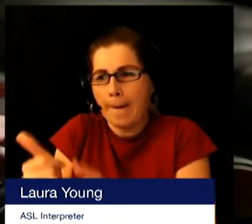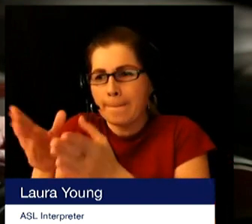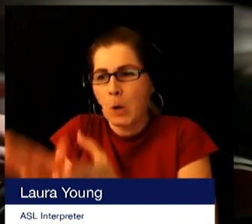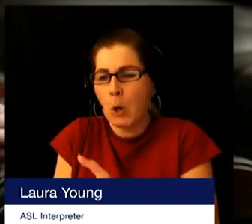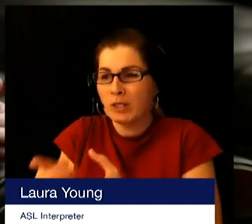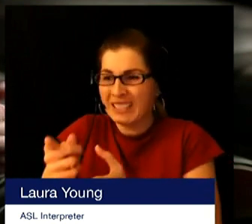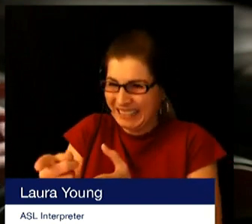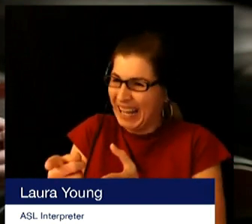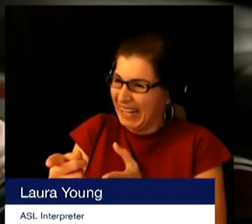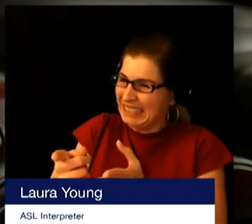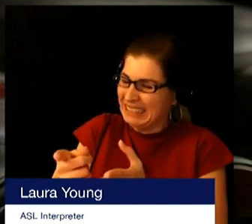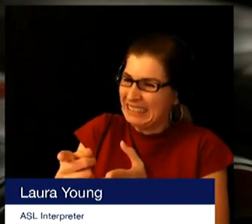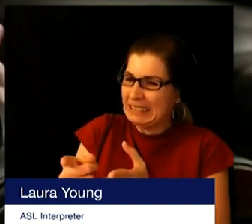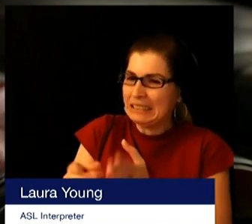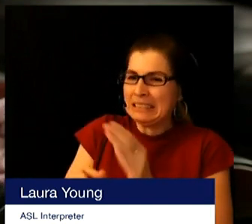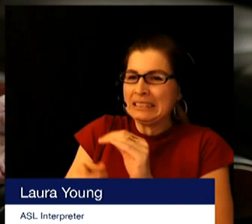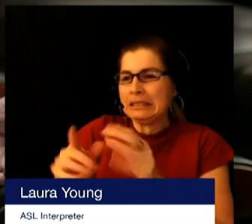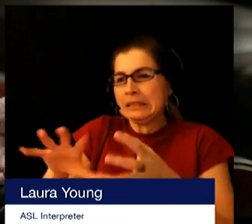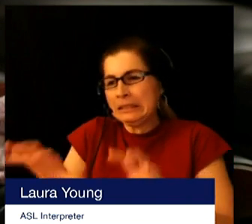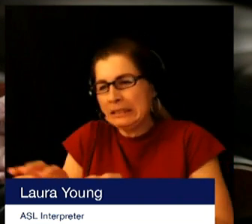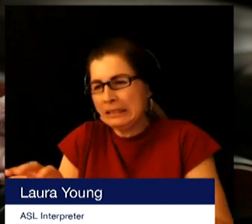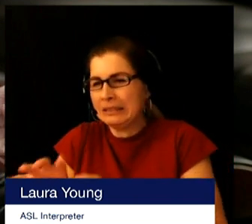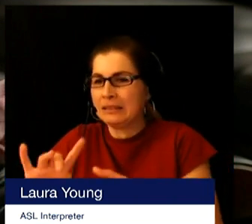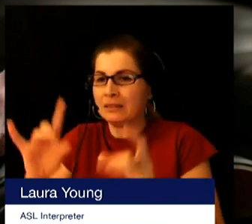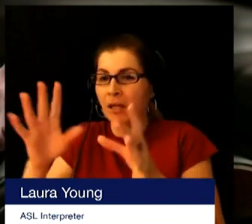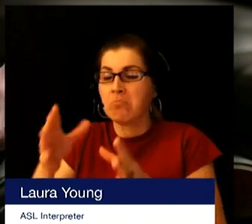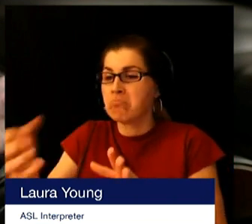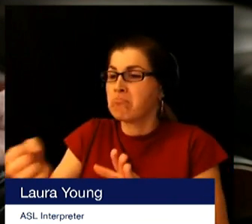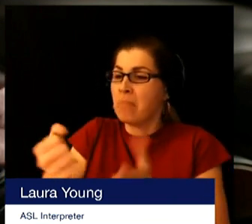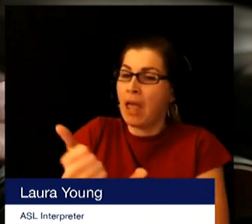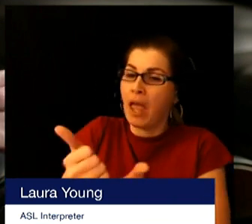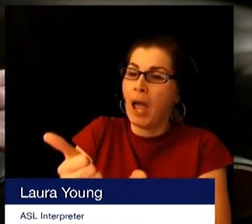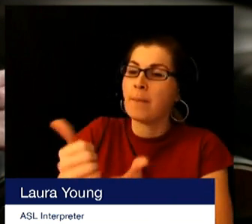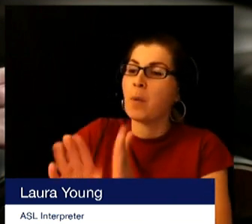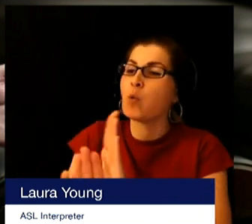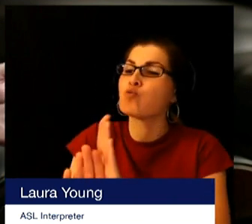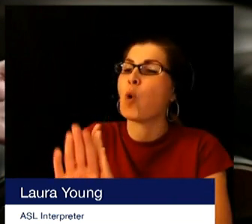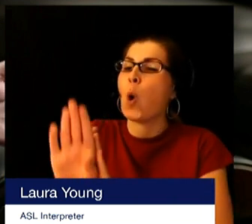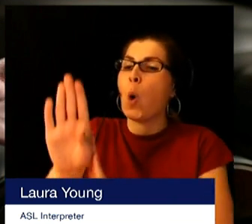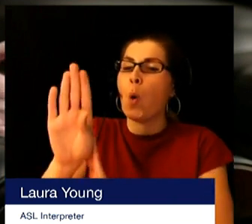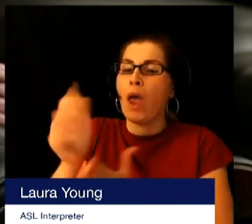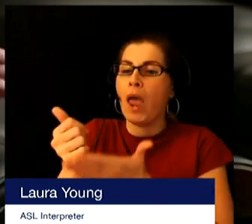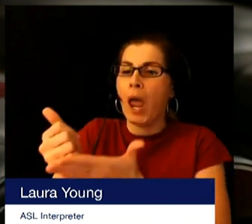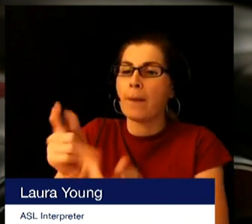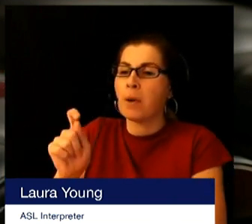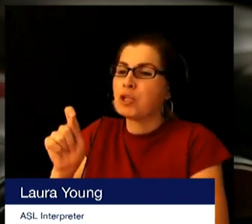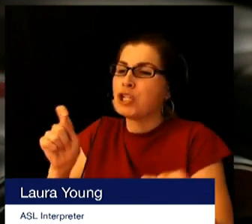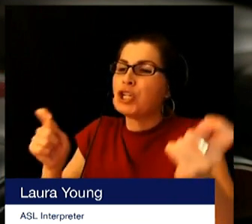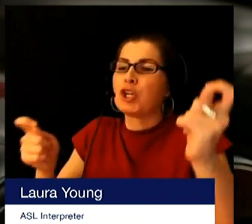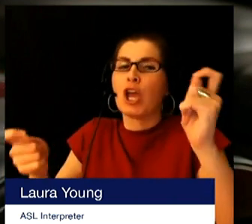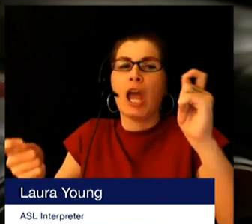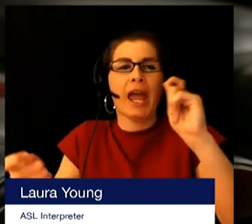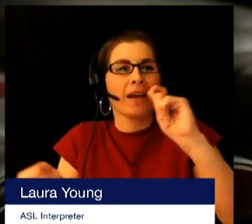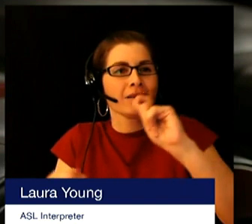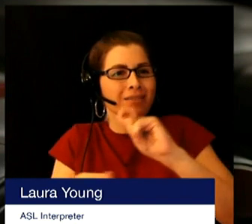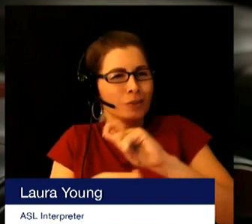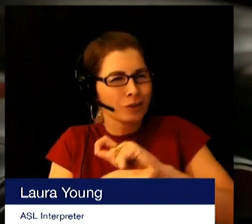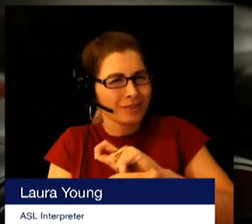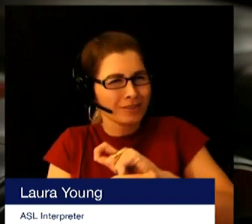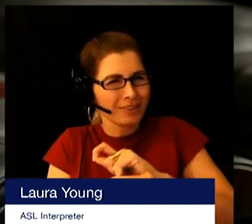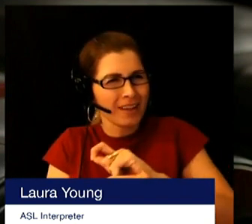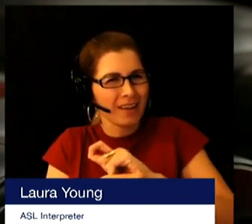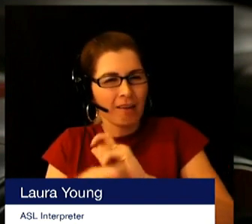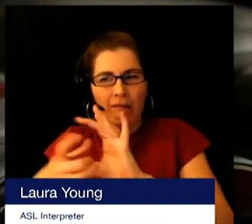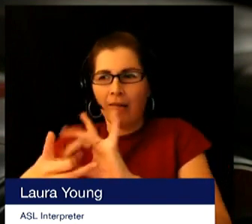help them learn, to help them grow, experience transformation, and ultimately move, you know, beyond that